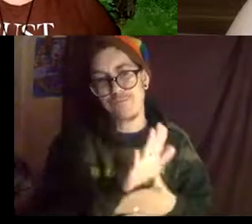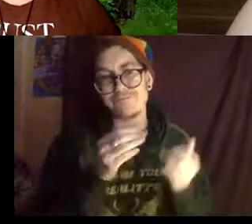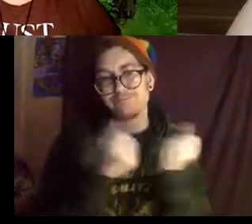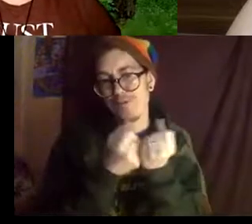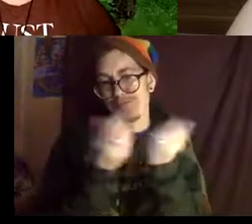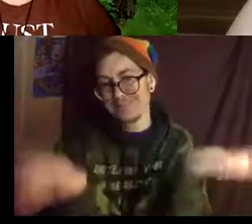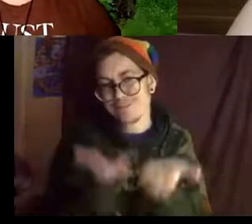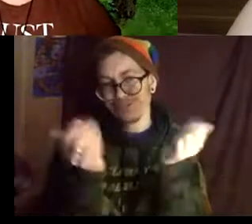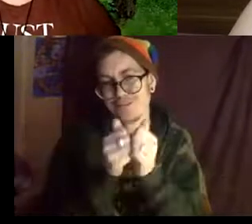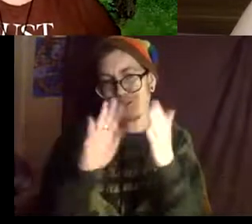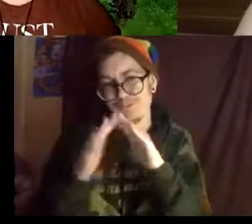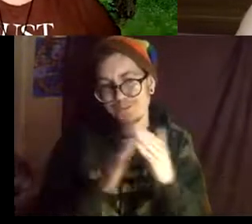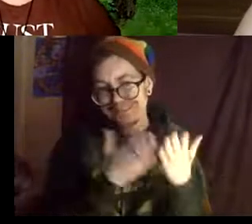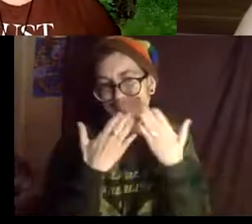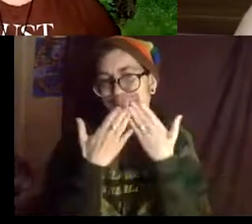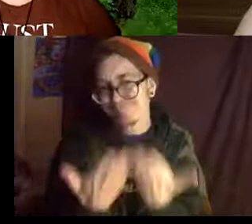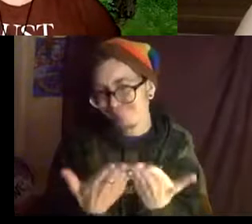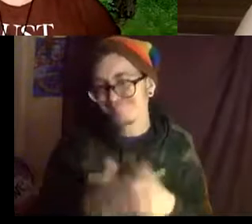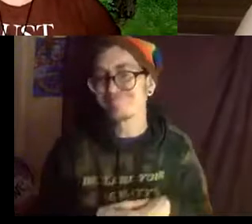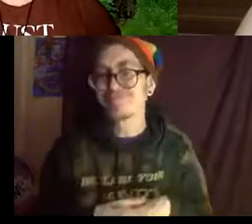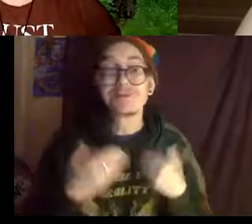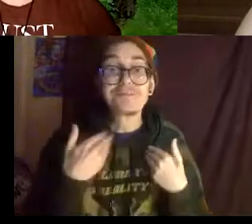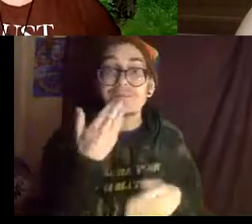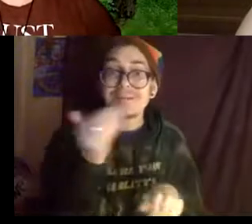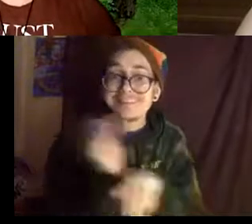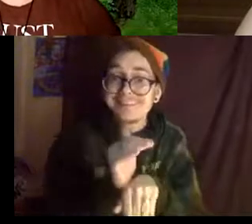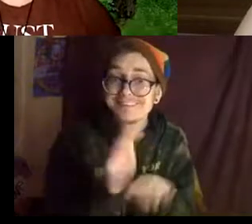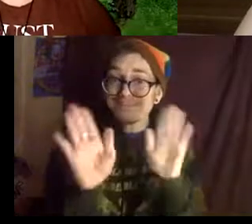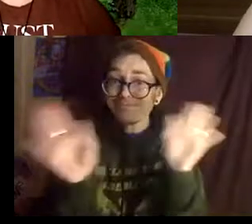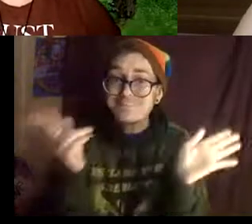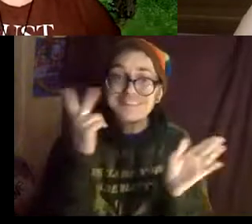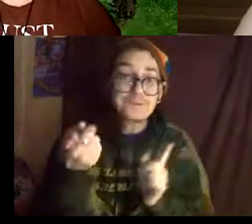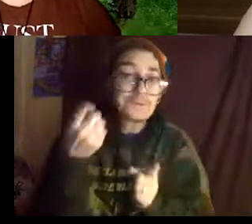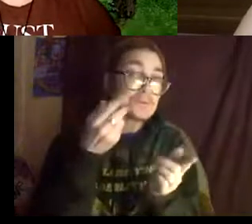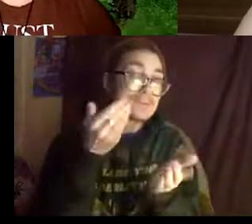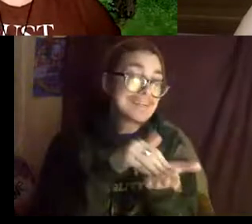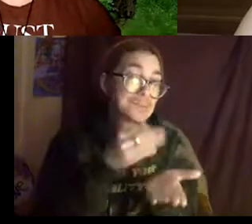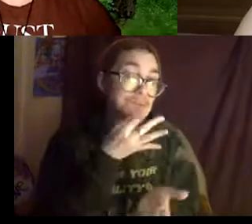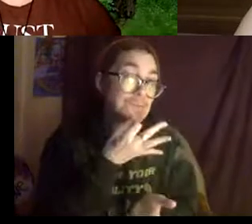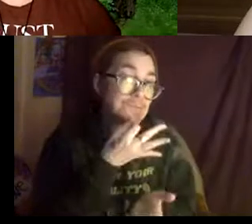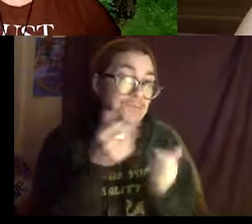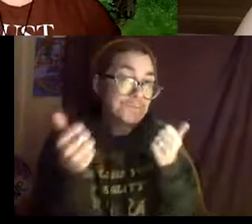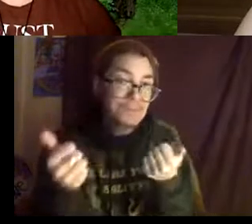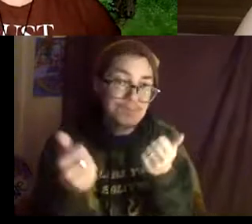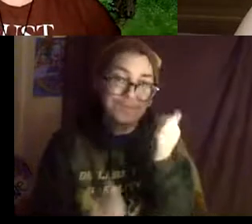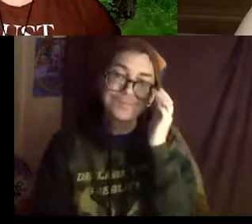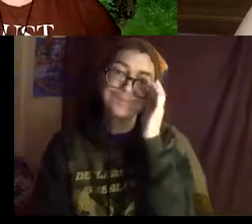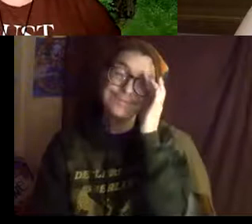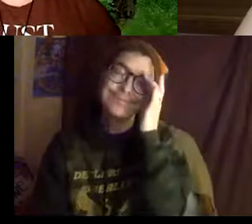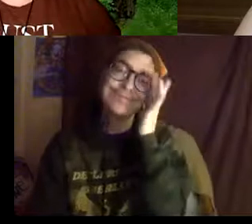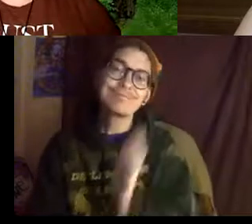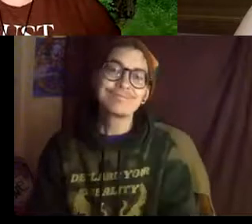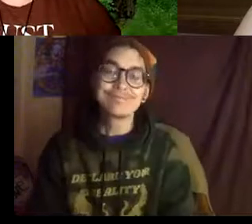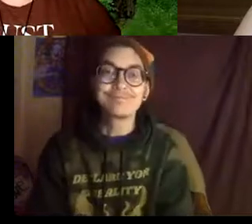this possible. Thank you for your support and for supporting the deaf community. So good night, everyone. Hopefully we'll